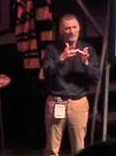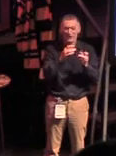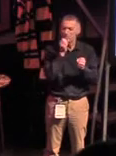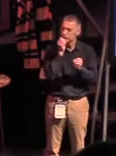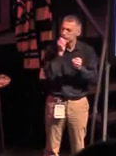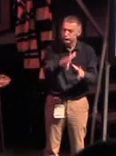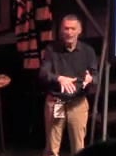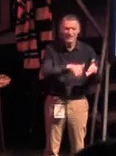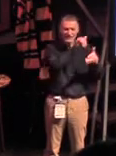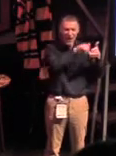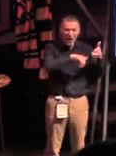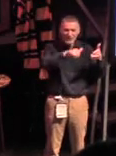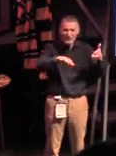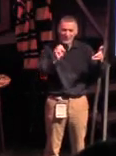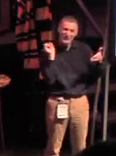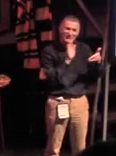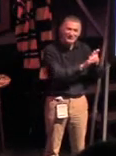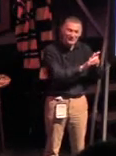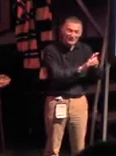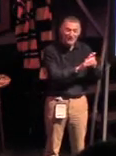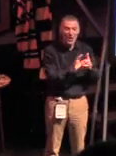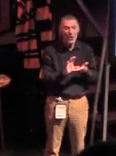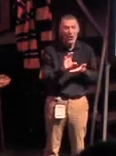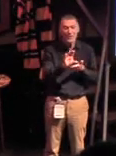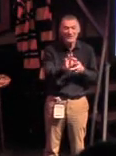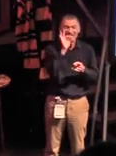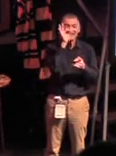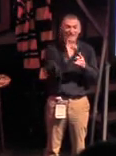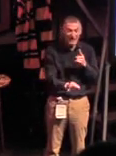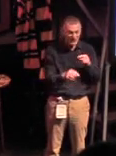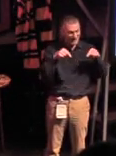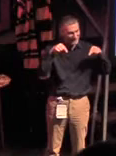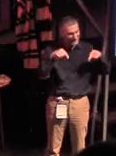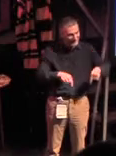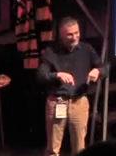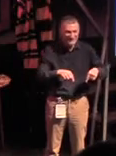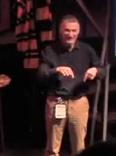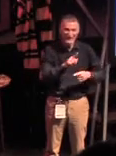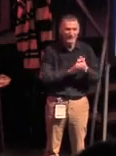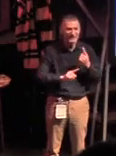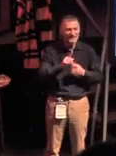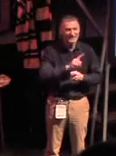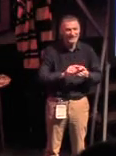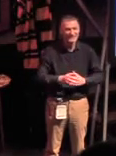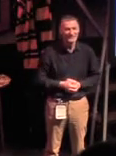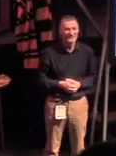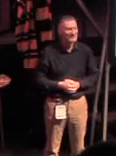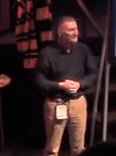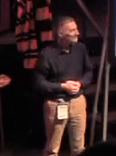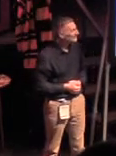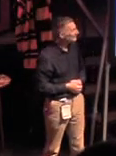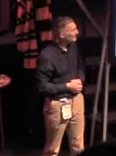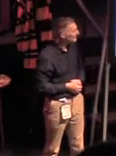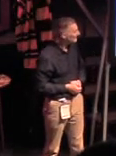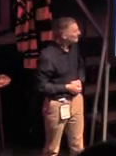which we have commissioned specially for this meeting in partnership with HowlRound, and the inspiring